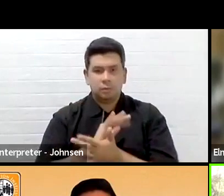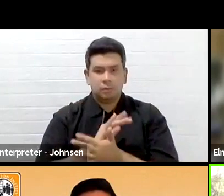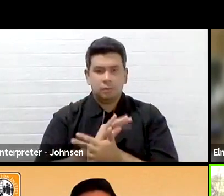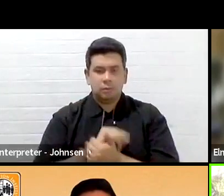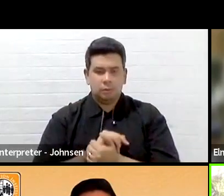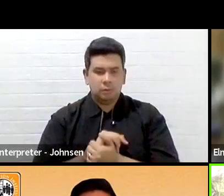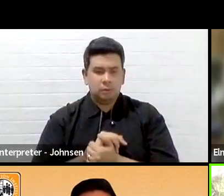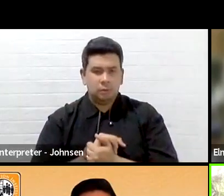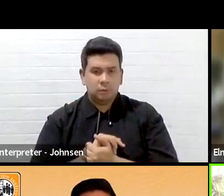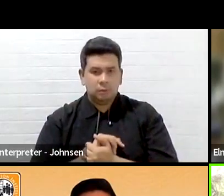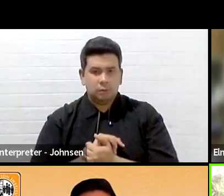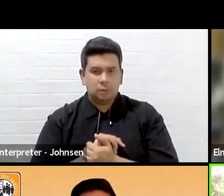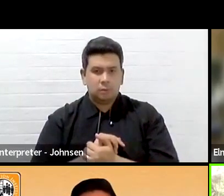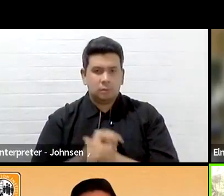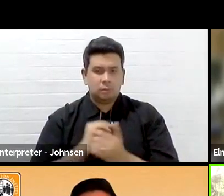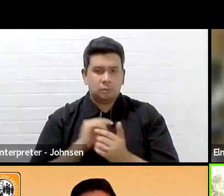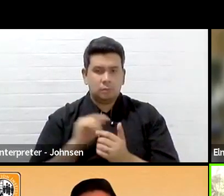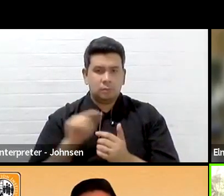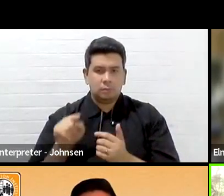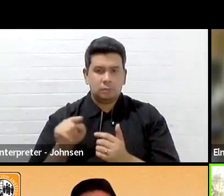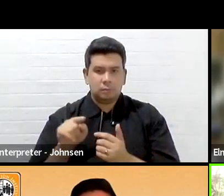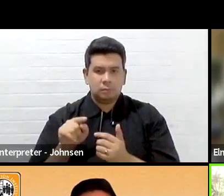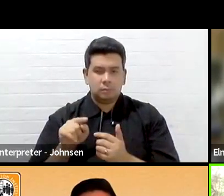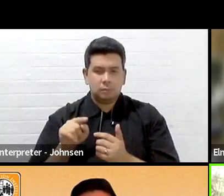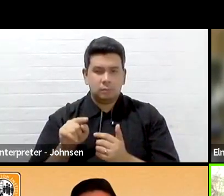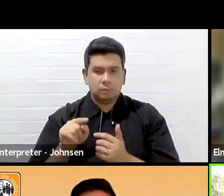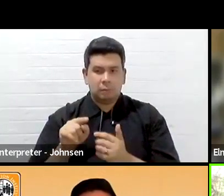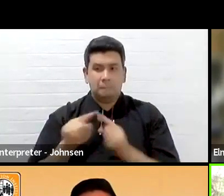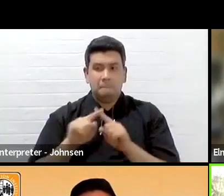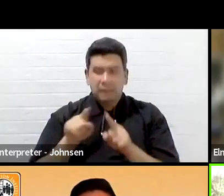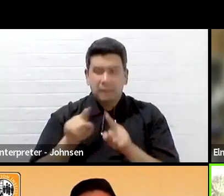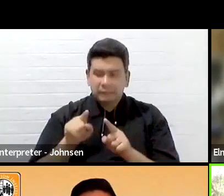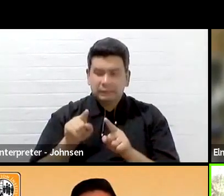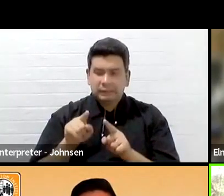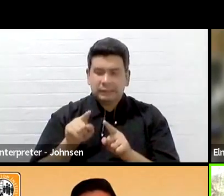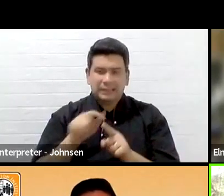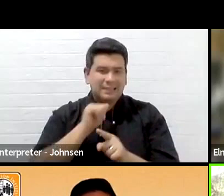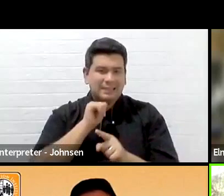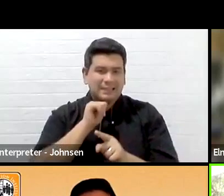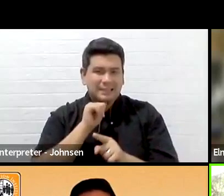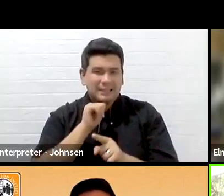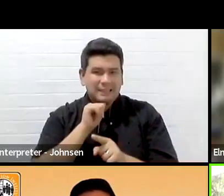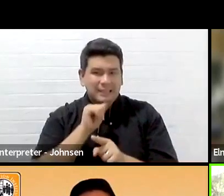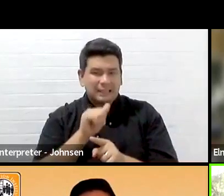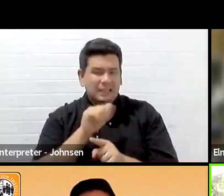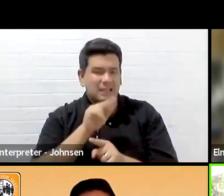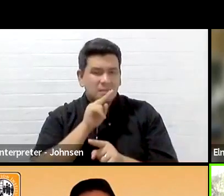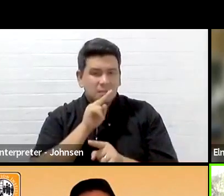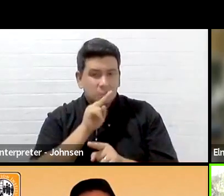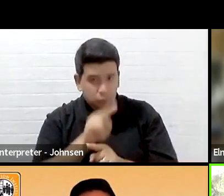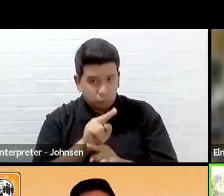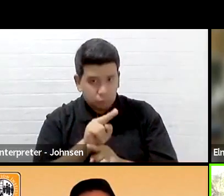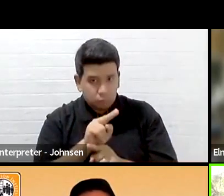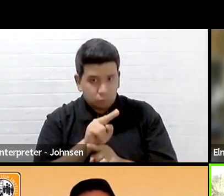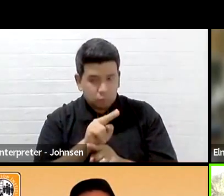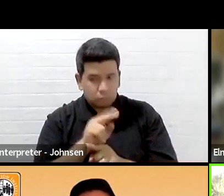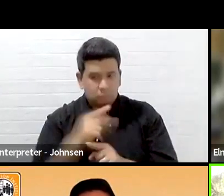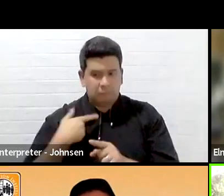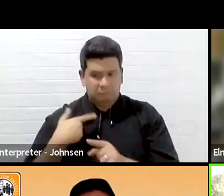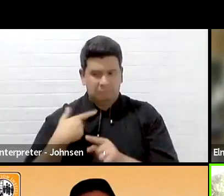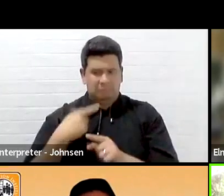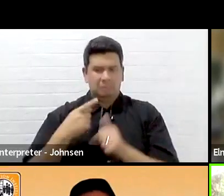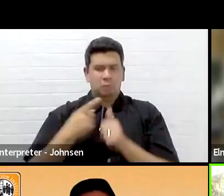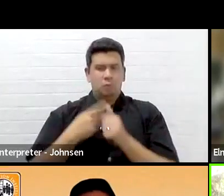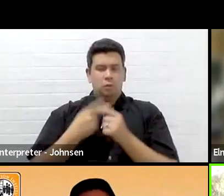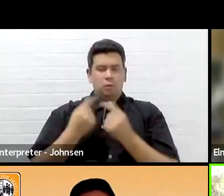definition, but you still do not know whether it's truly COVID. You have to have a lab exam, you have